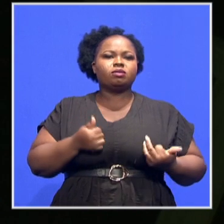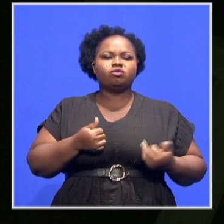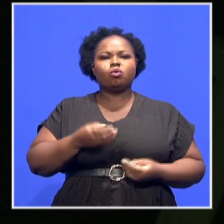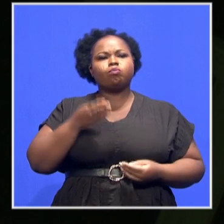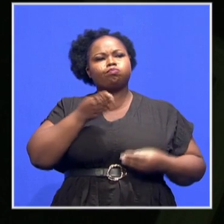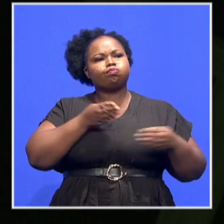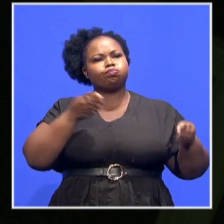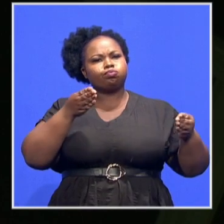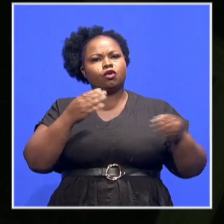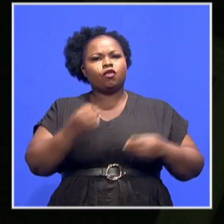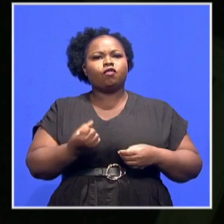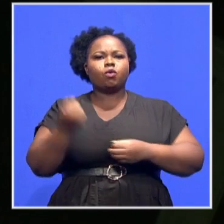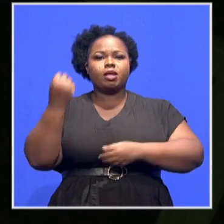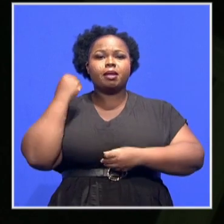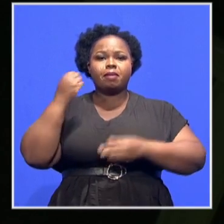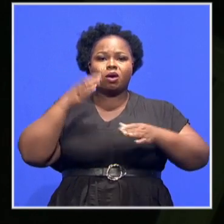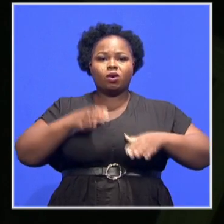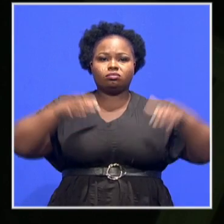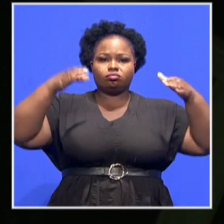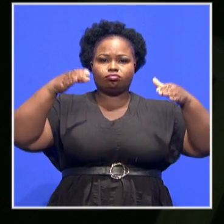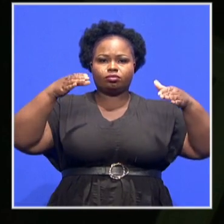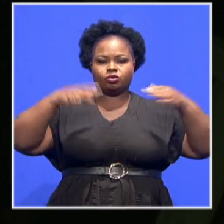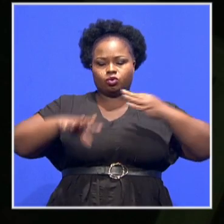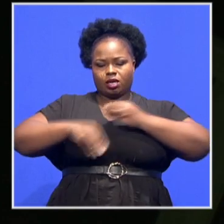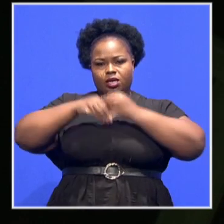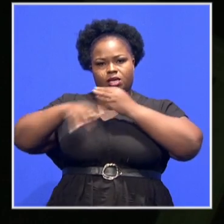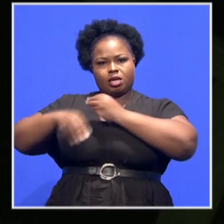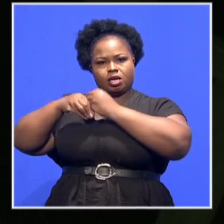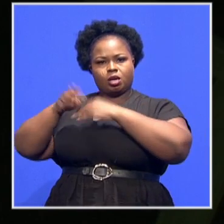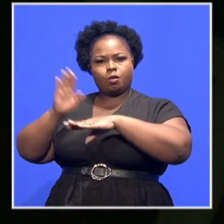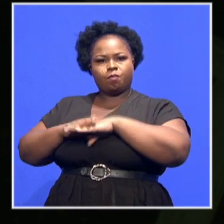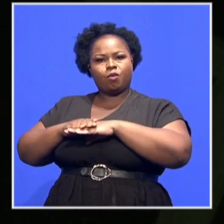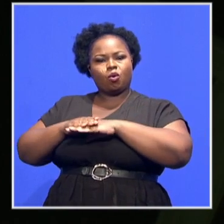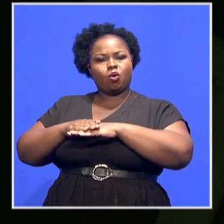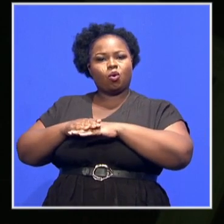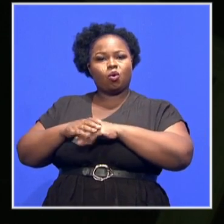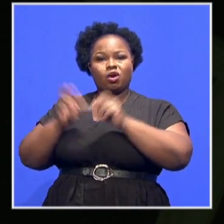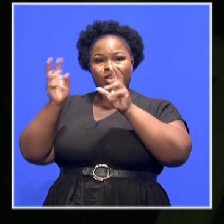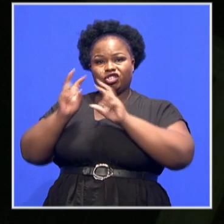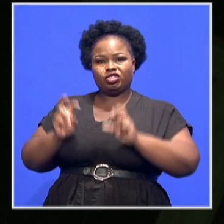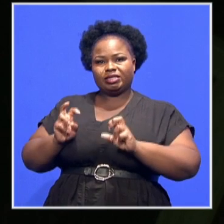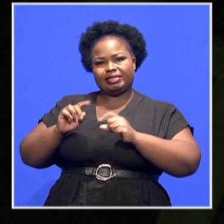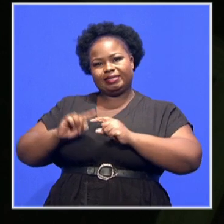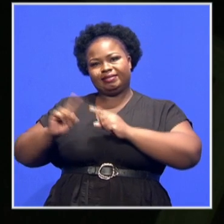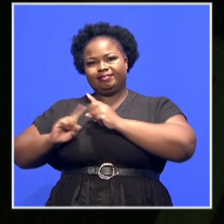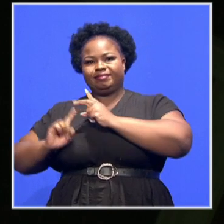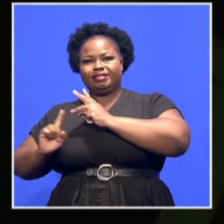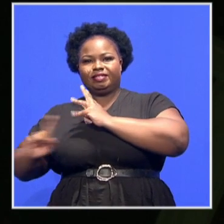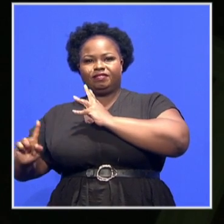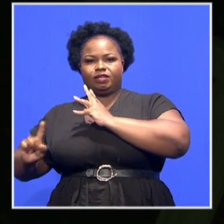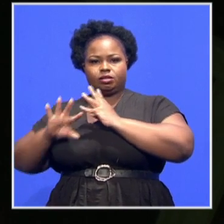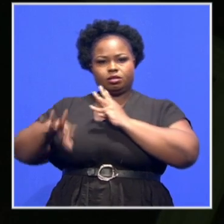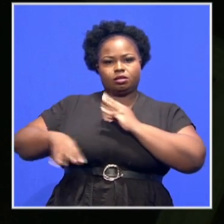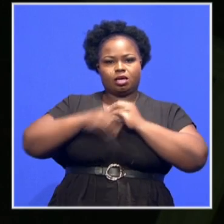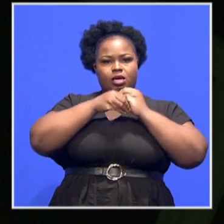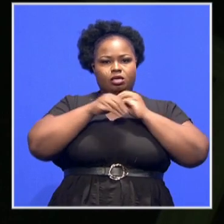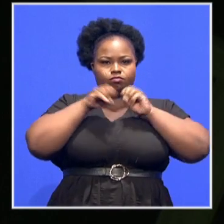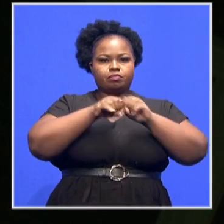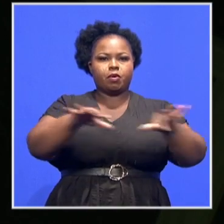stations and to add new generation capacity to the grid as quickly as possible.